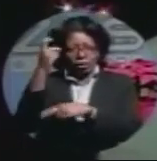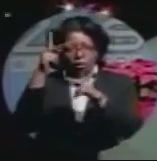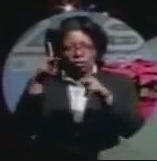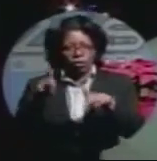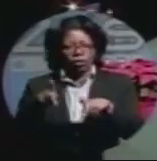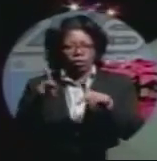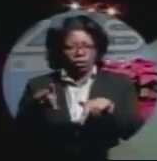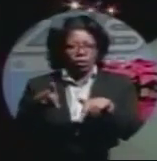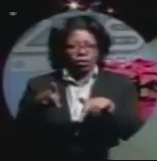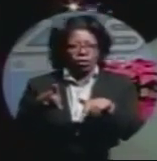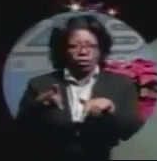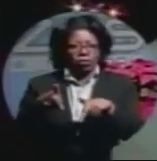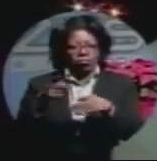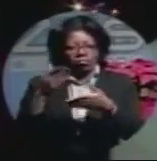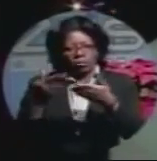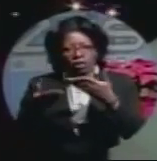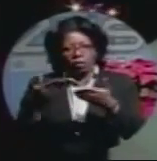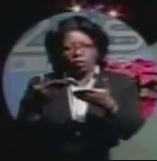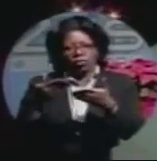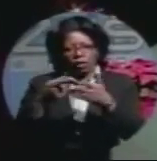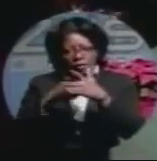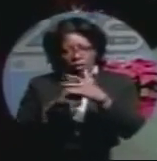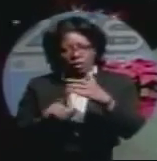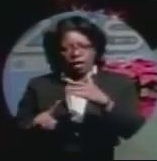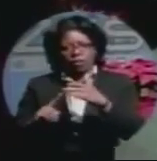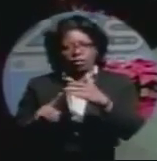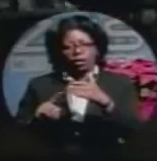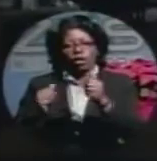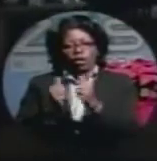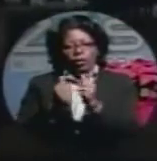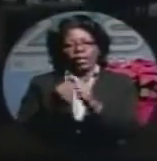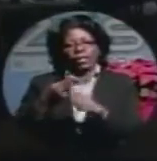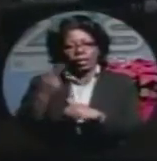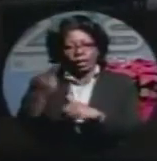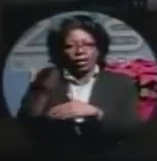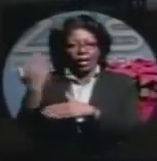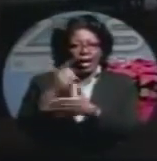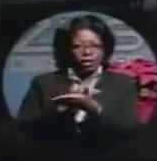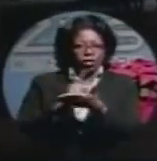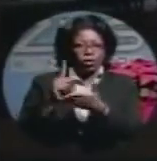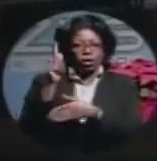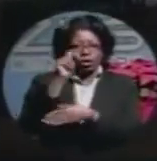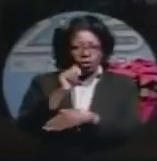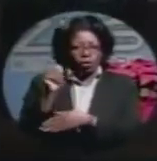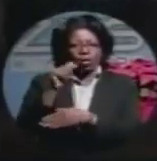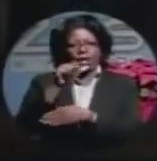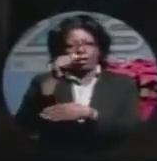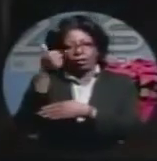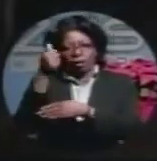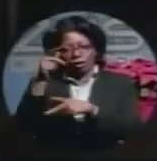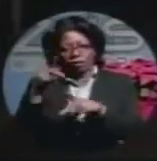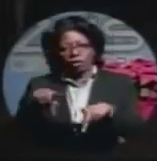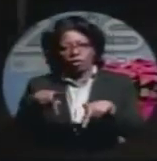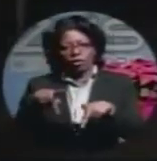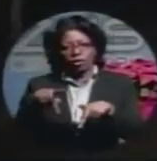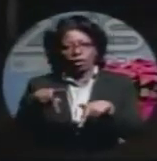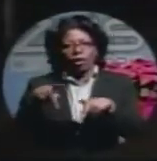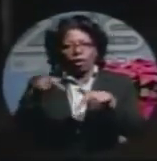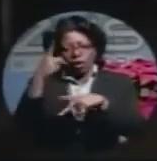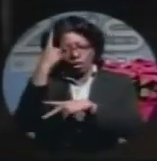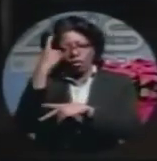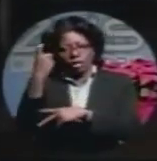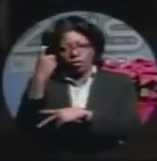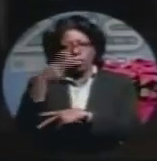also armed, may have made good his escape with his firearm. Just last week, Tuesday, another culprit was shot and killed